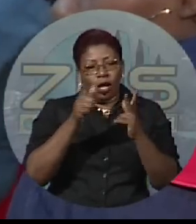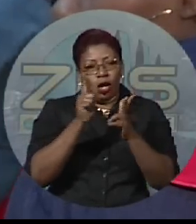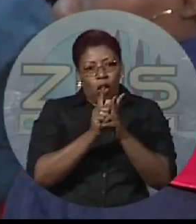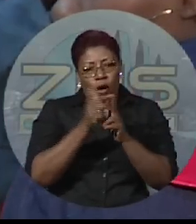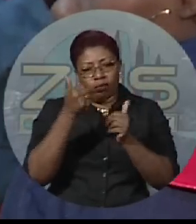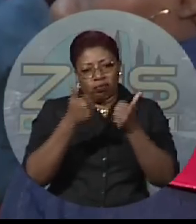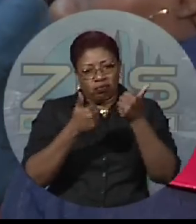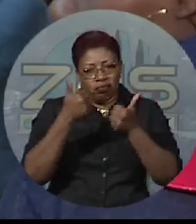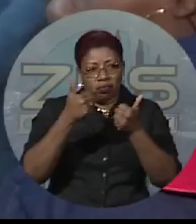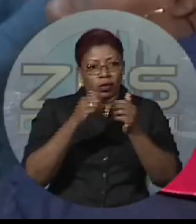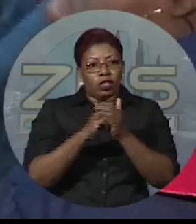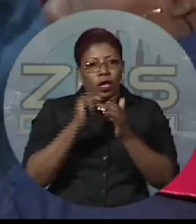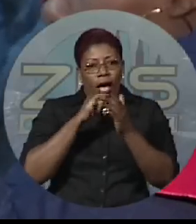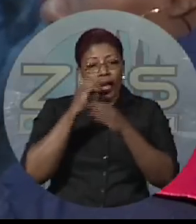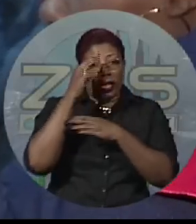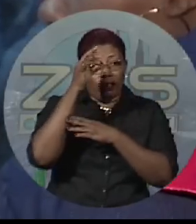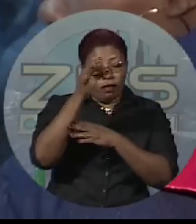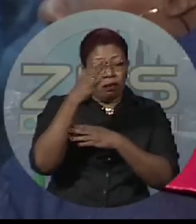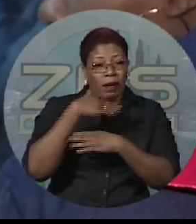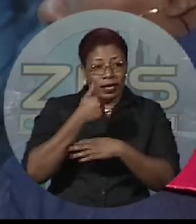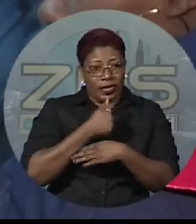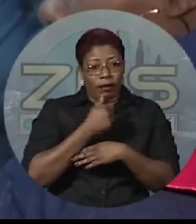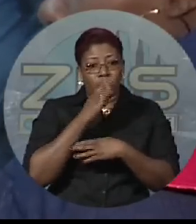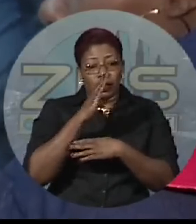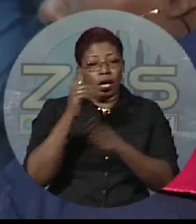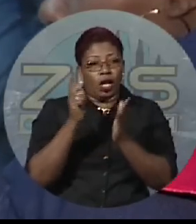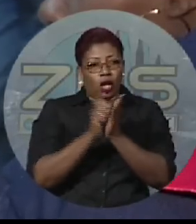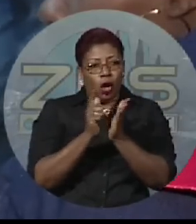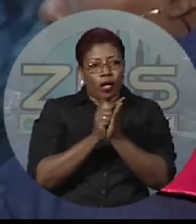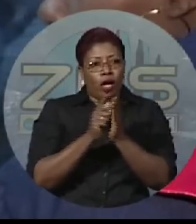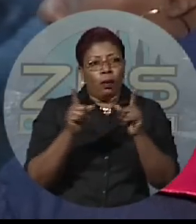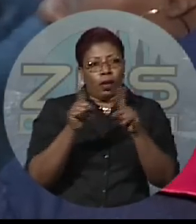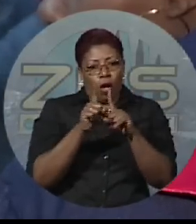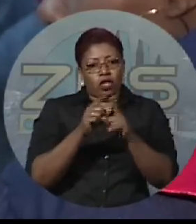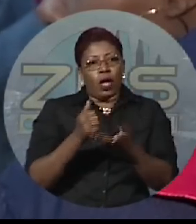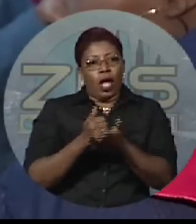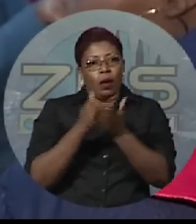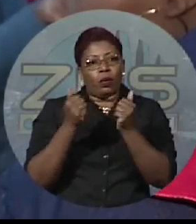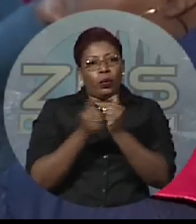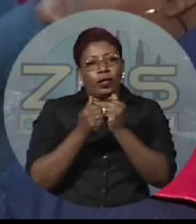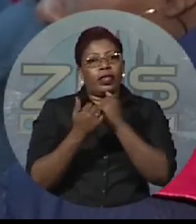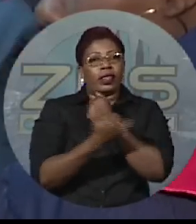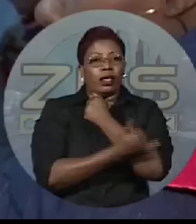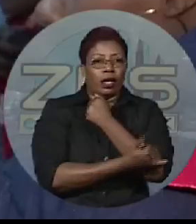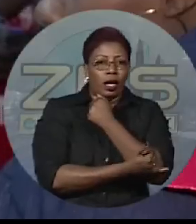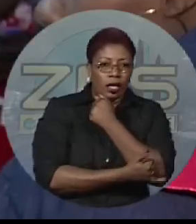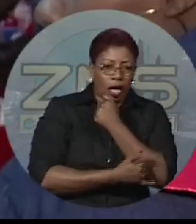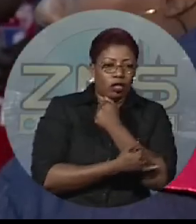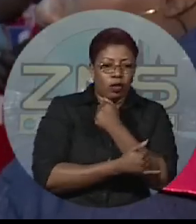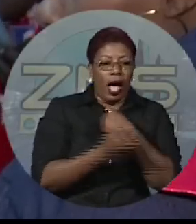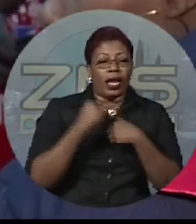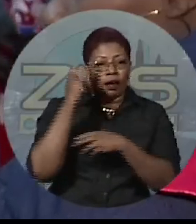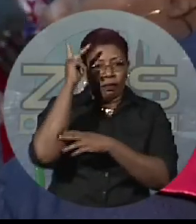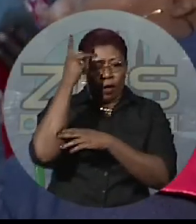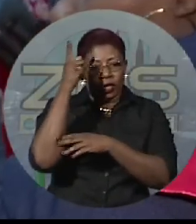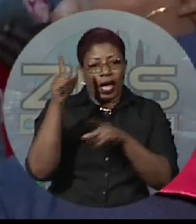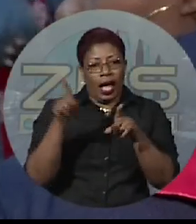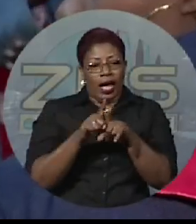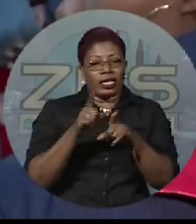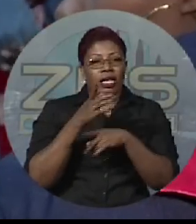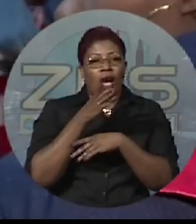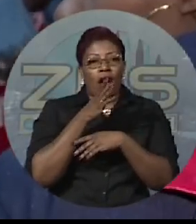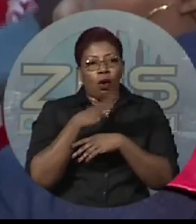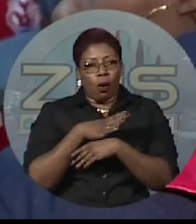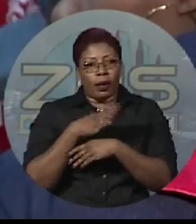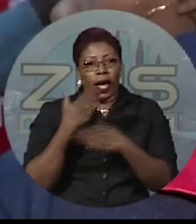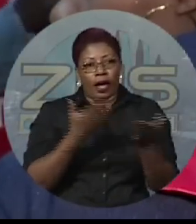I envisioned myself being a lawyer and also assisting with the country. I love politics, and as a woman, I feel that